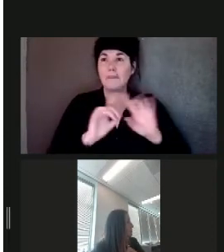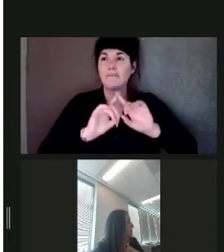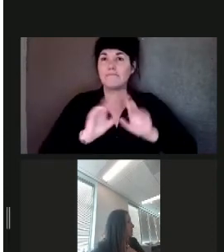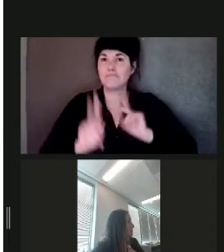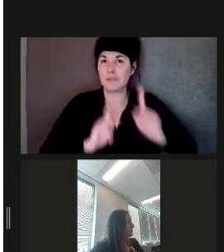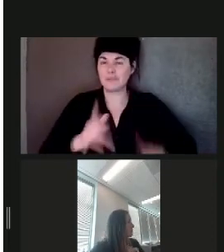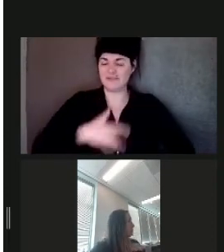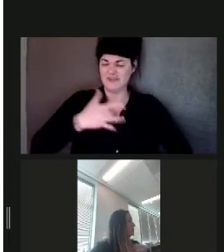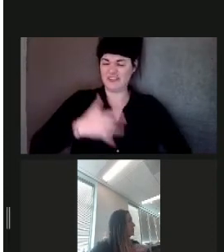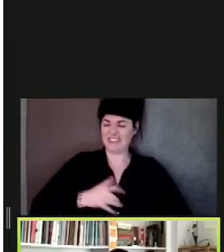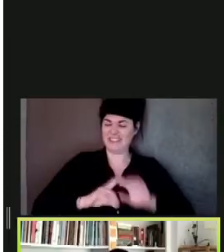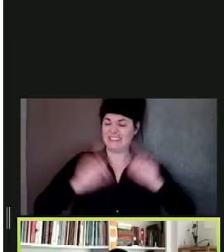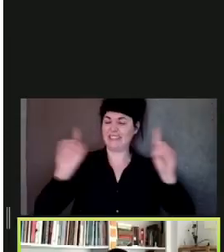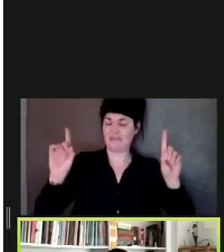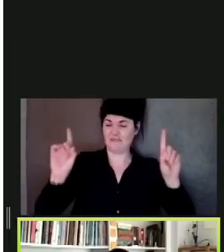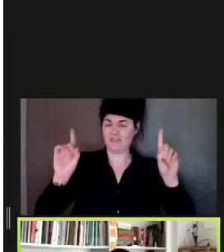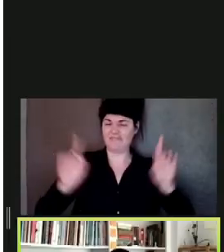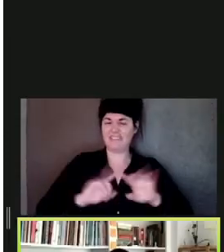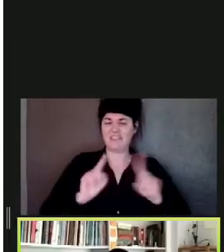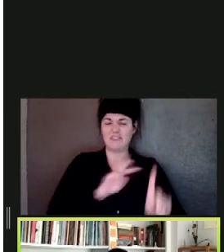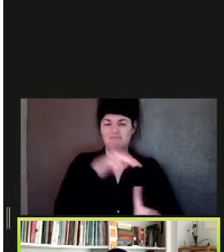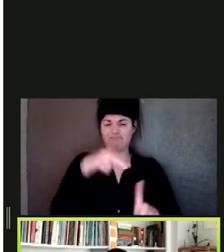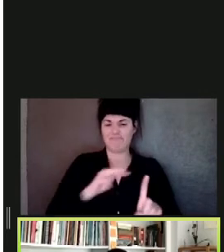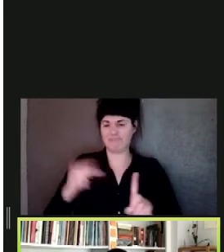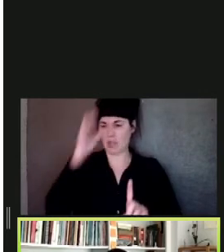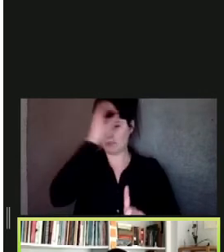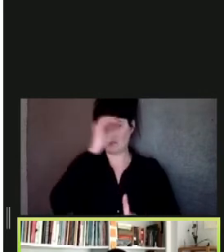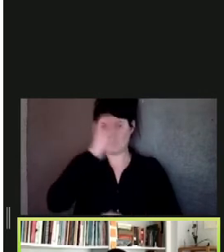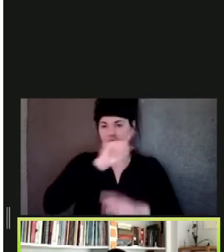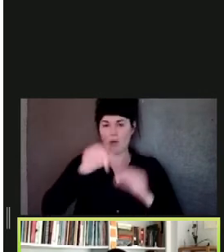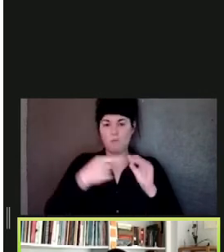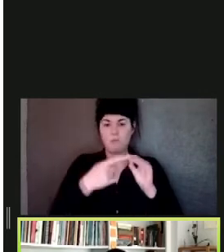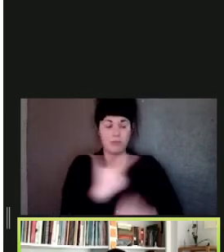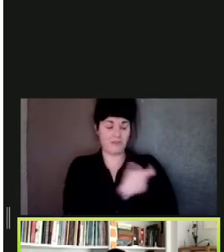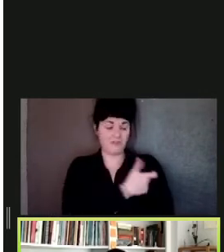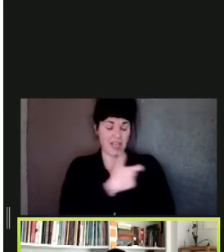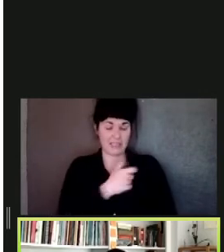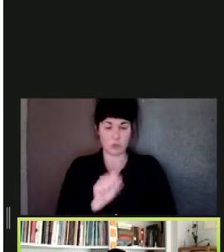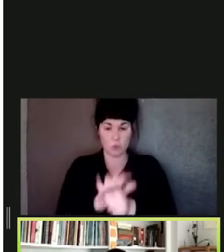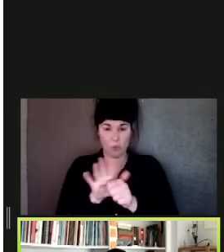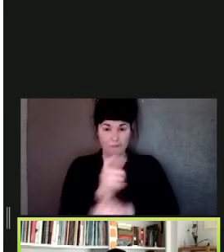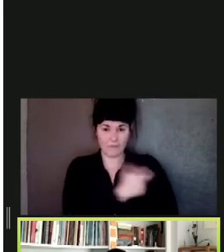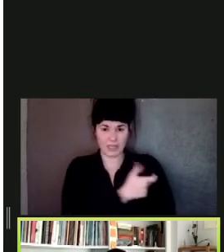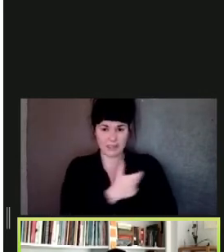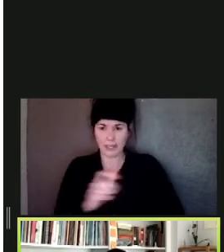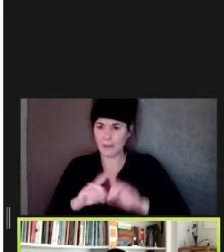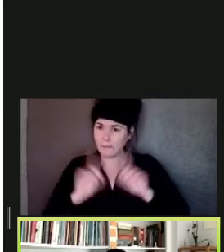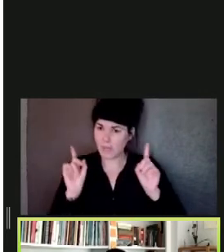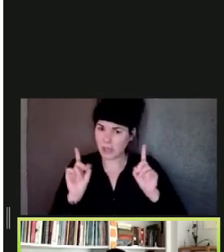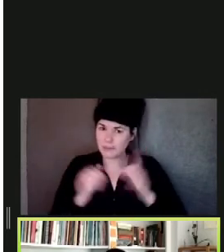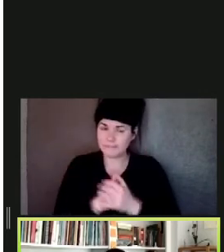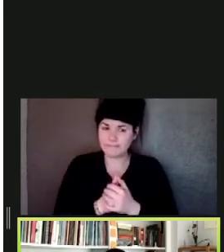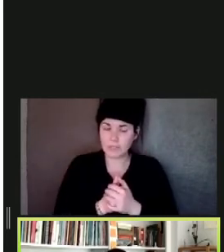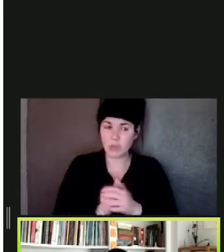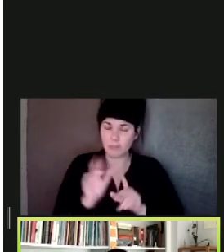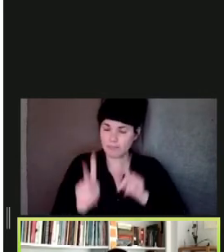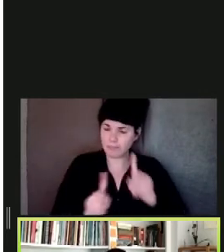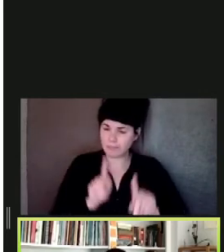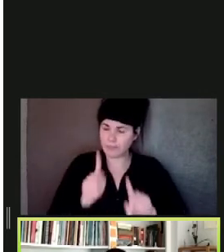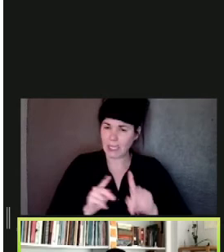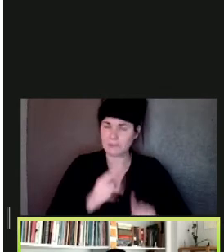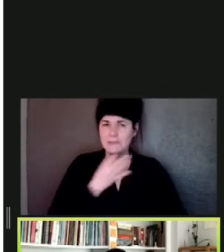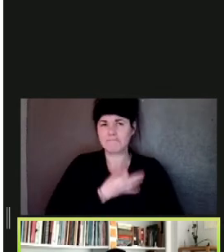different of beliefs about COVID and the COVID vaccine. The question is, what is the best way to have